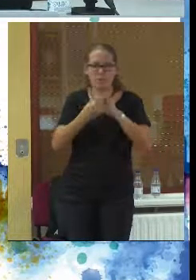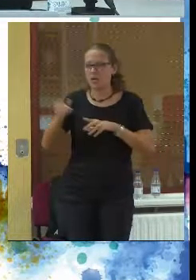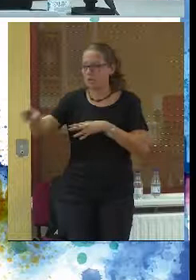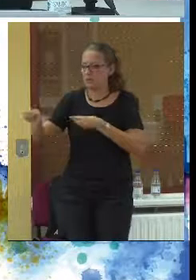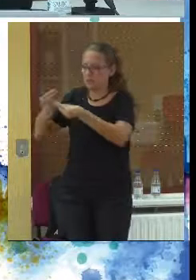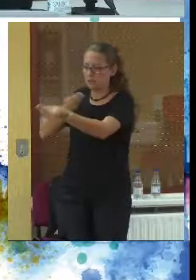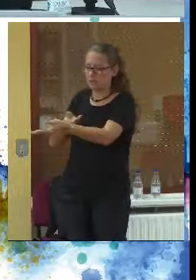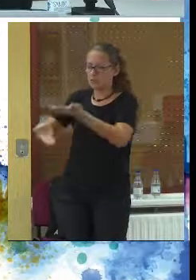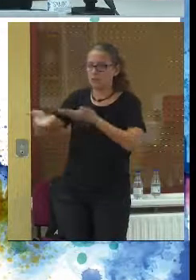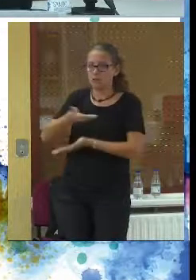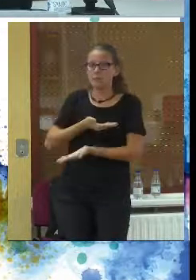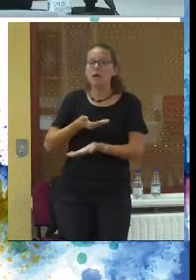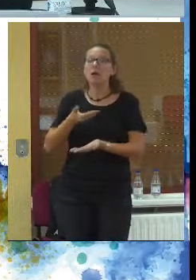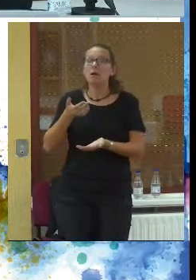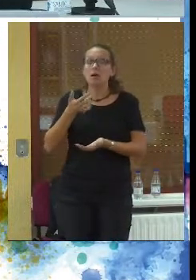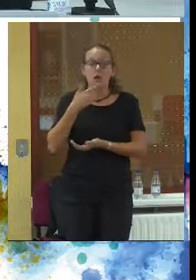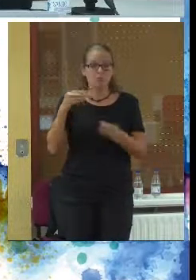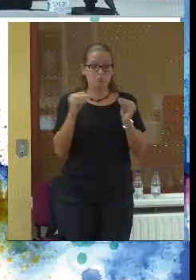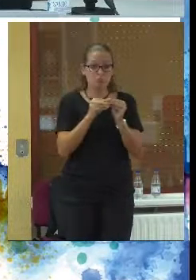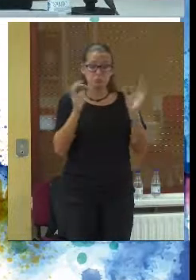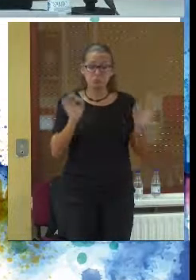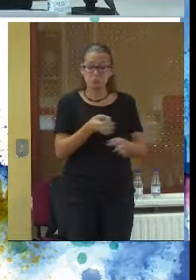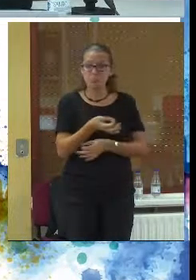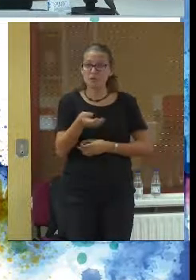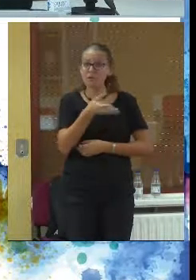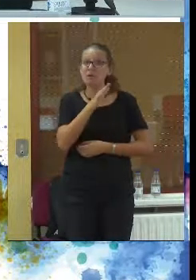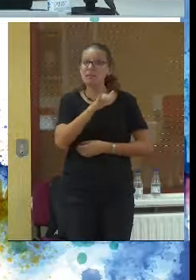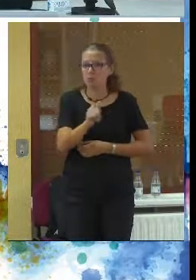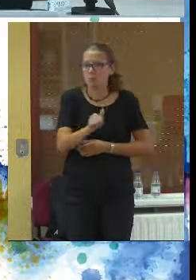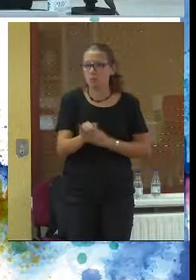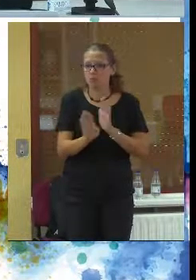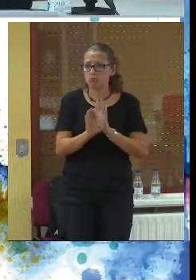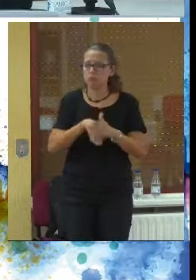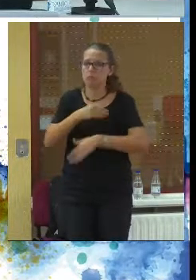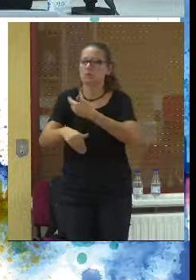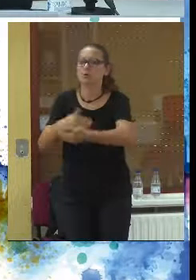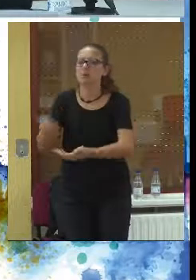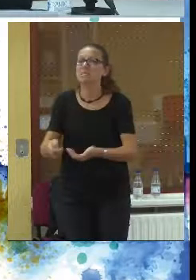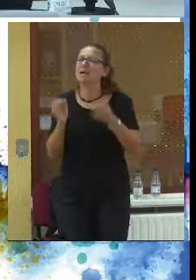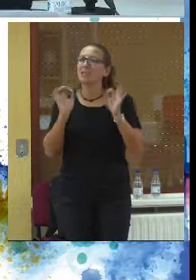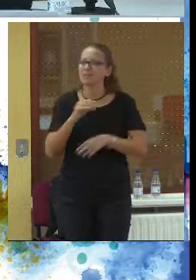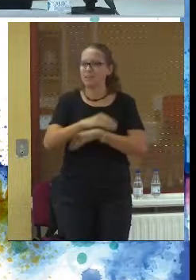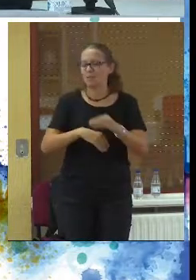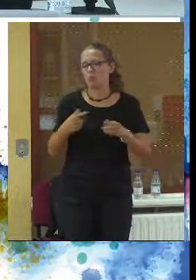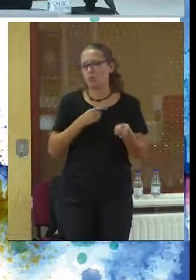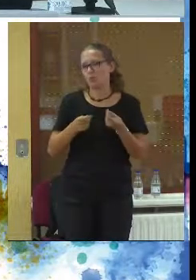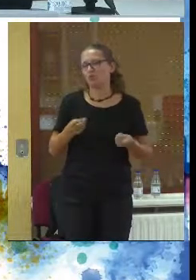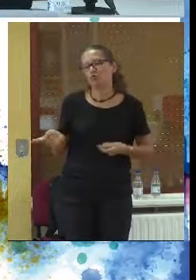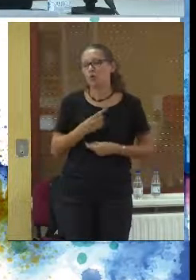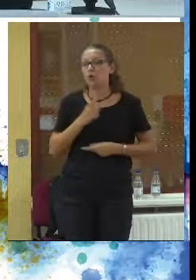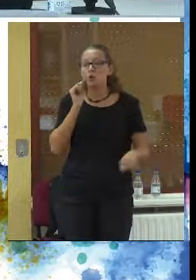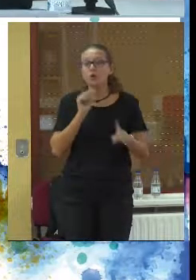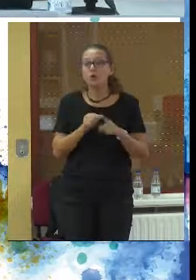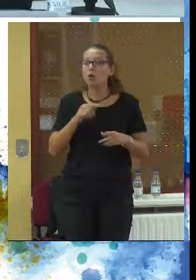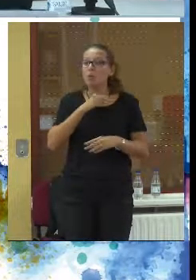And if the answer is yes, go ahead. Otherwise, they'll have to go to the workshop and get it. And these